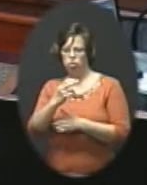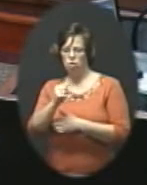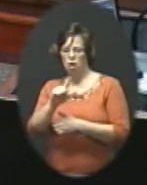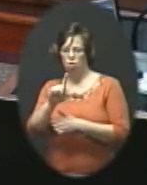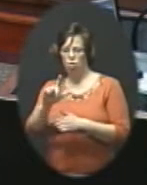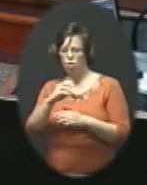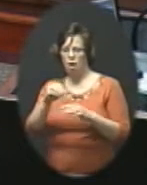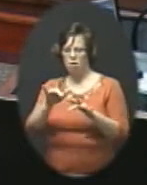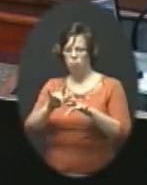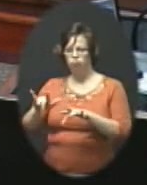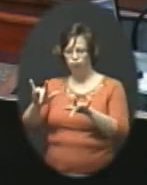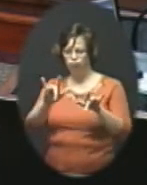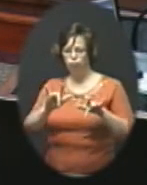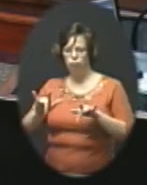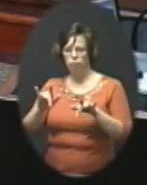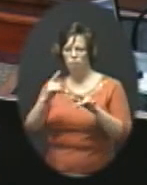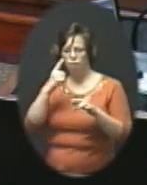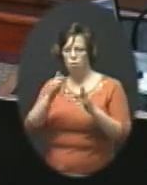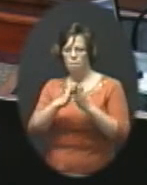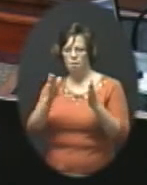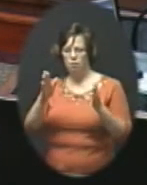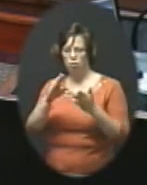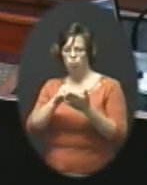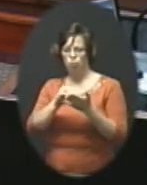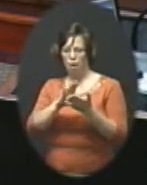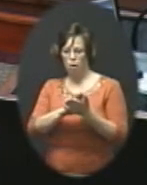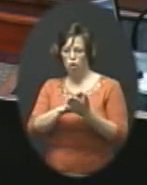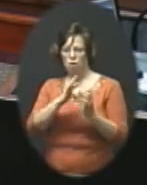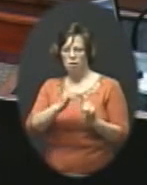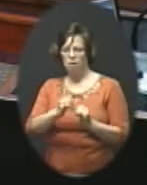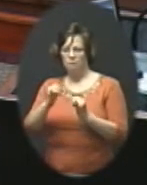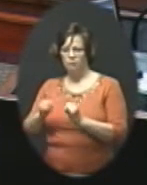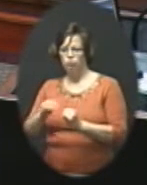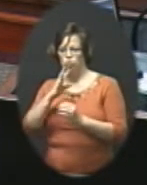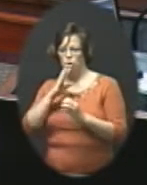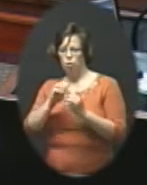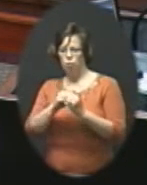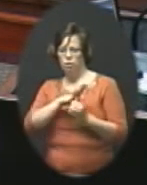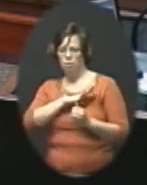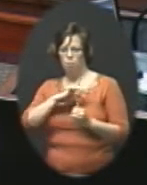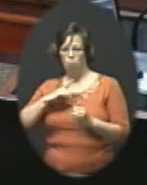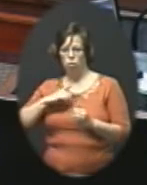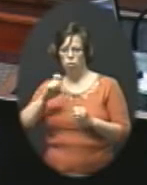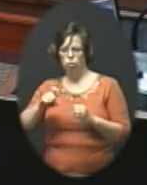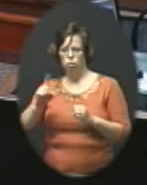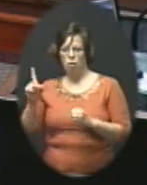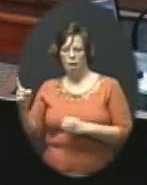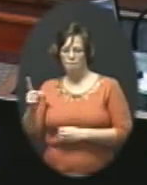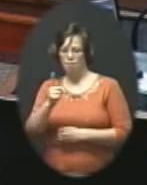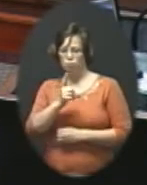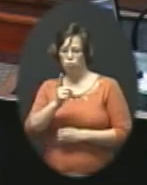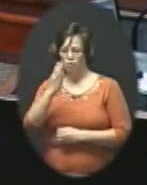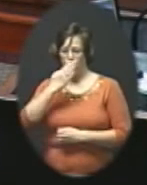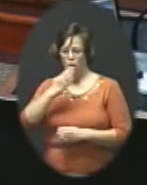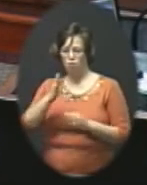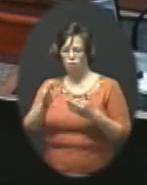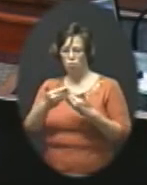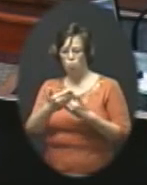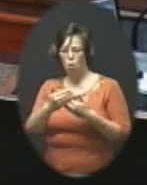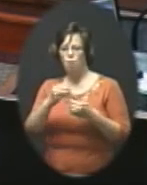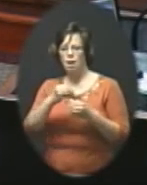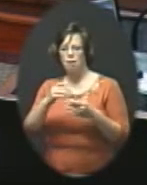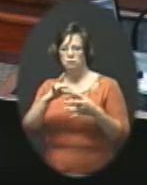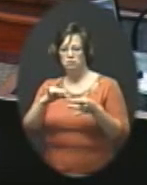audio tape recorded as a matter of public record. Individuals addressing the board should come to the podium at the front of the room and state your name